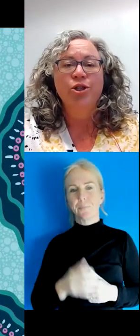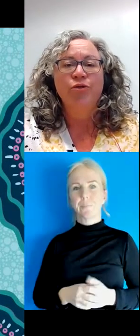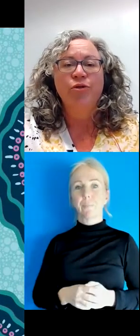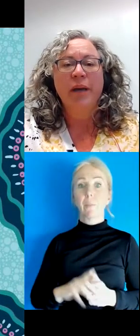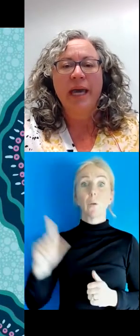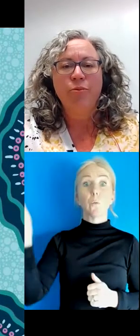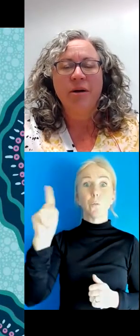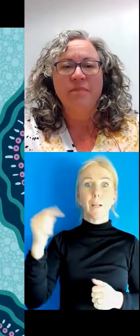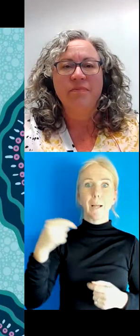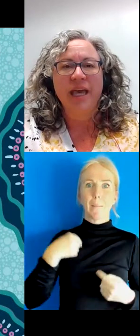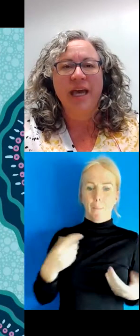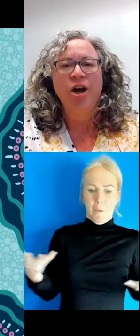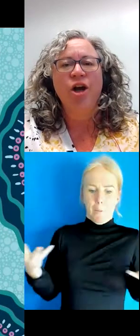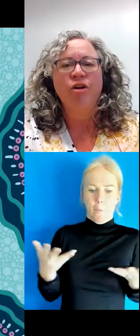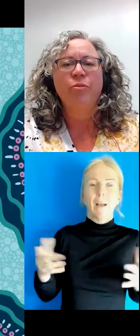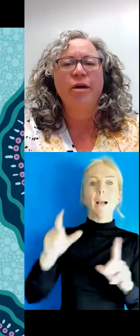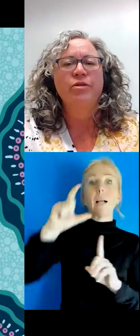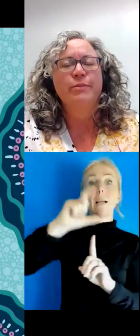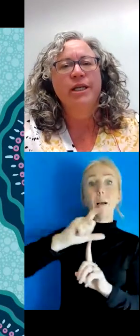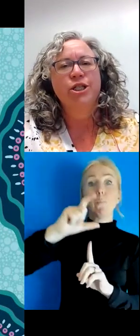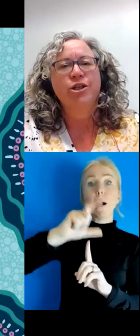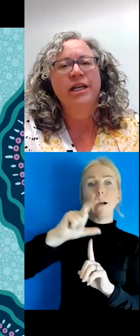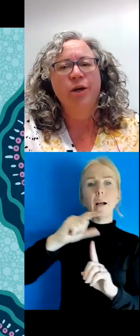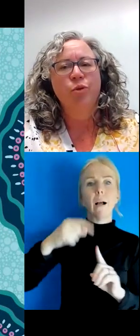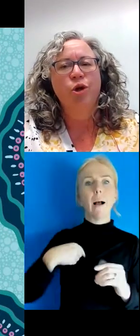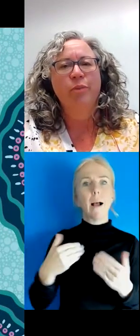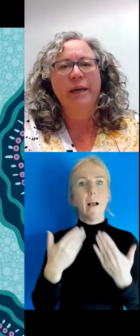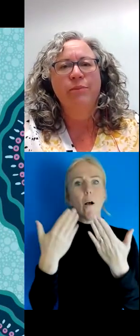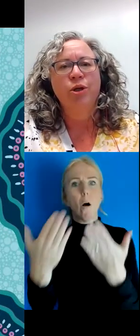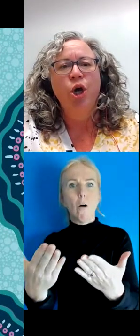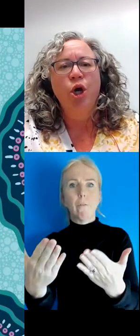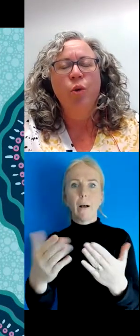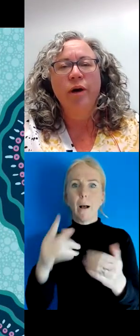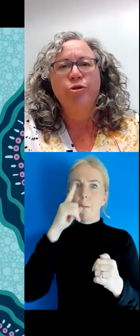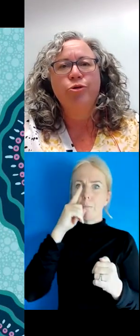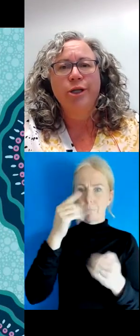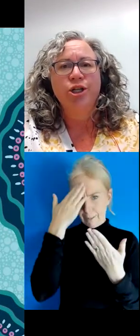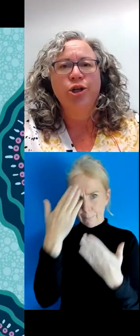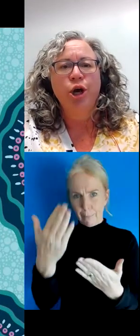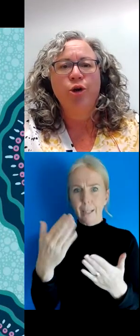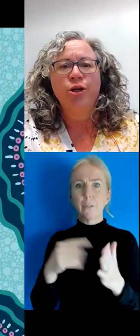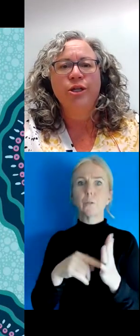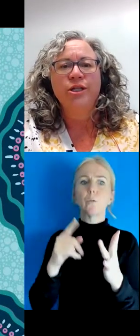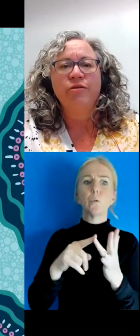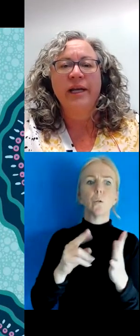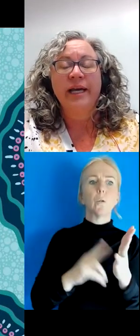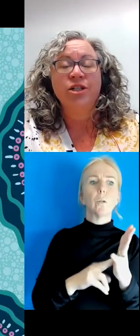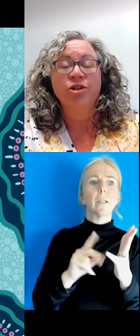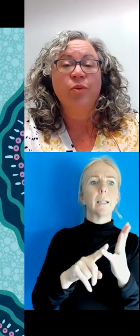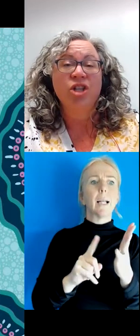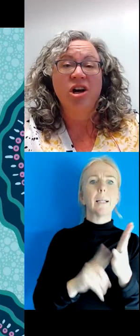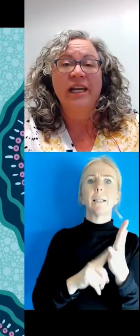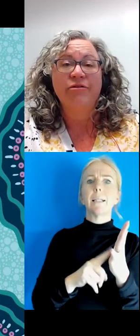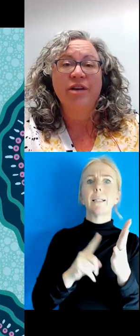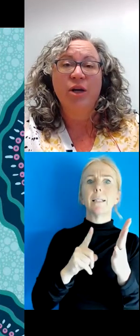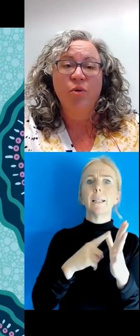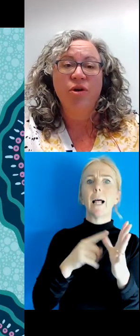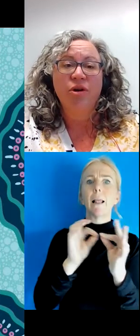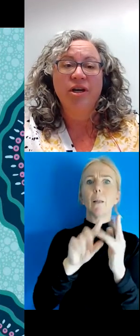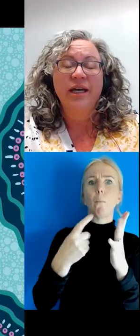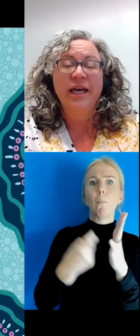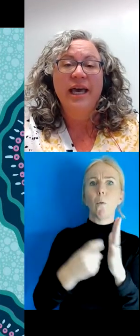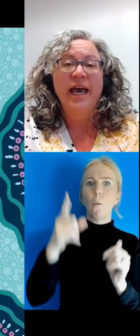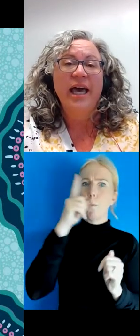am coming to you from Canberra, and I offer my respects to the Ngunnawal people, who are the traditional owners of the land on which I live